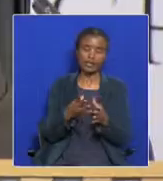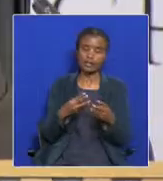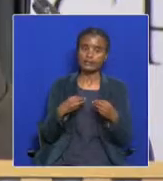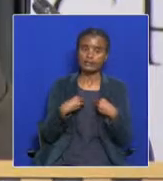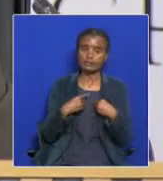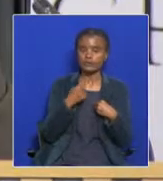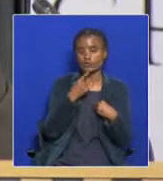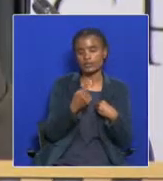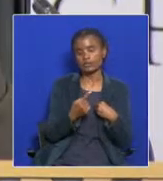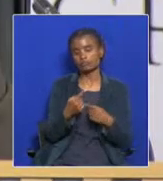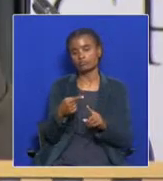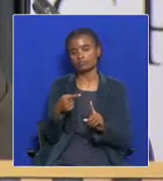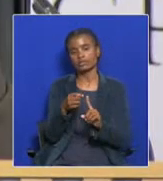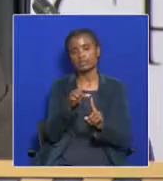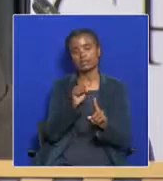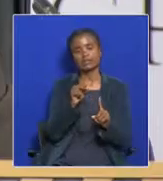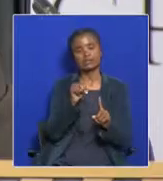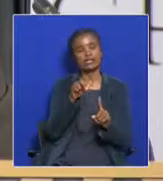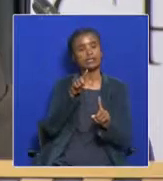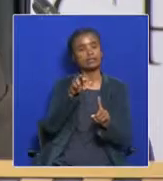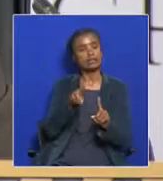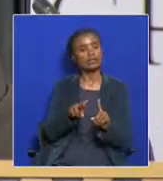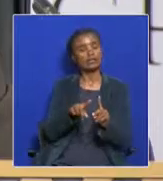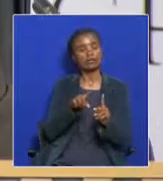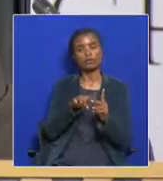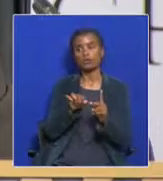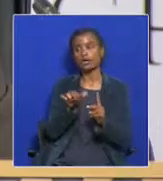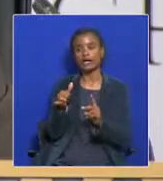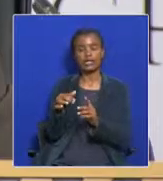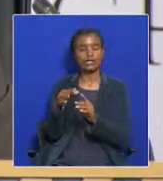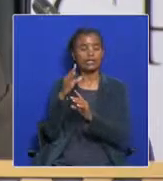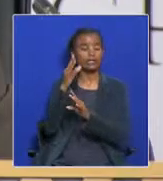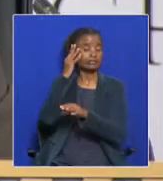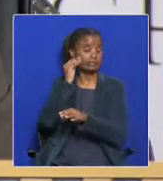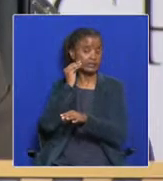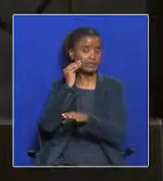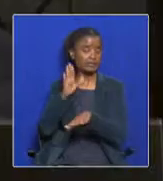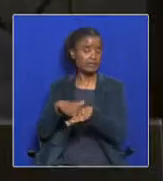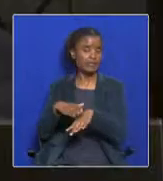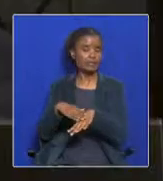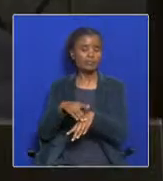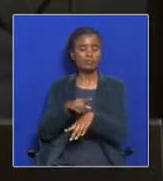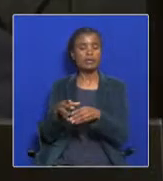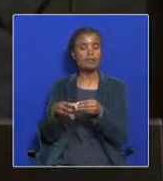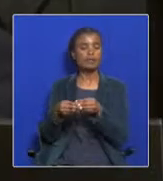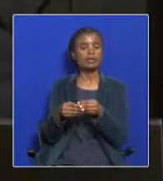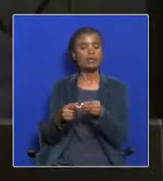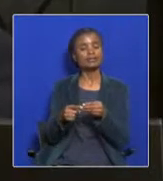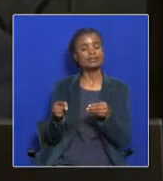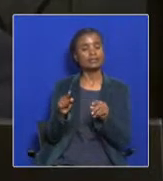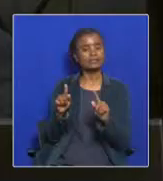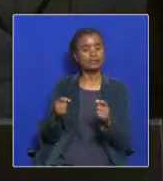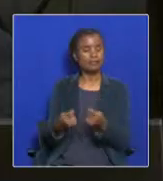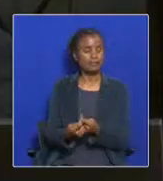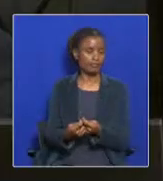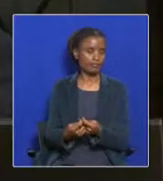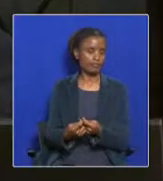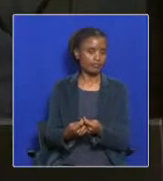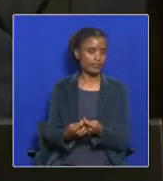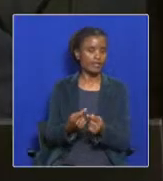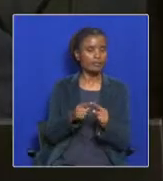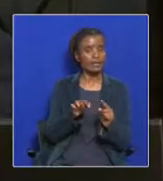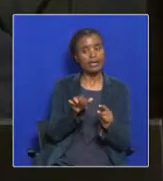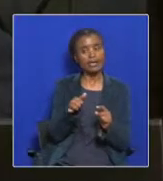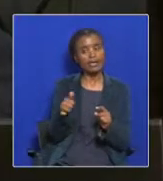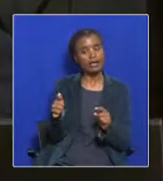or the most experienced members in the team. I accept that and I don't quarrel with that. But you got along with others who are on